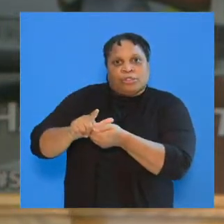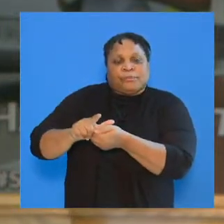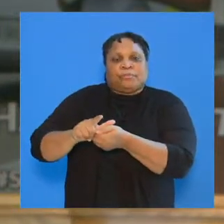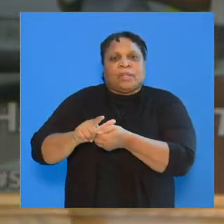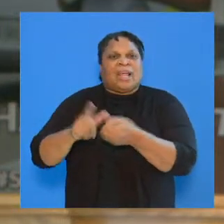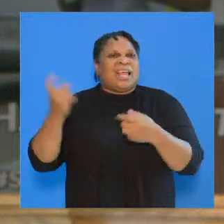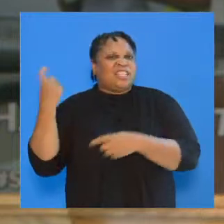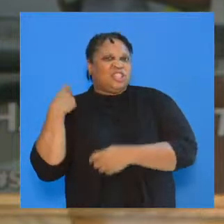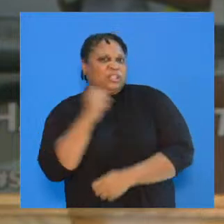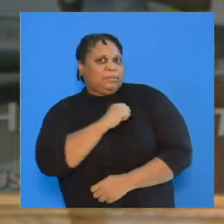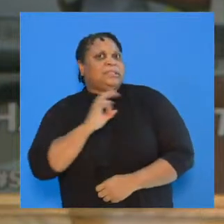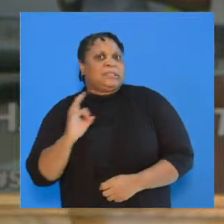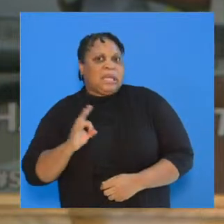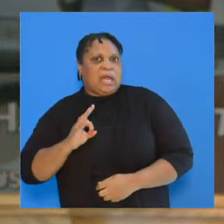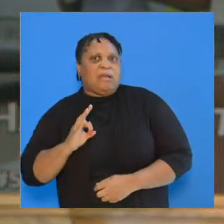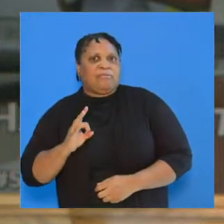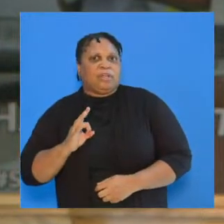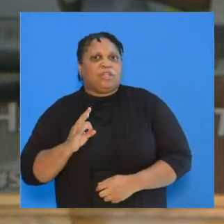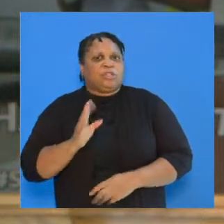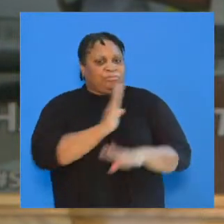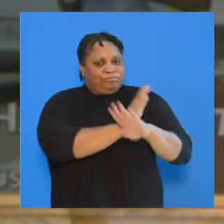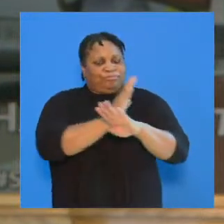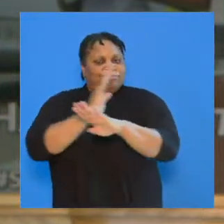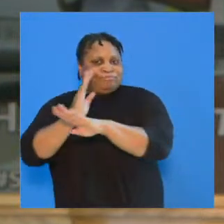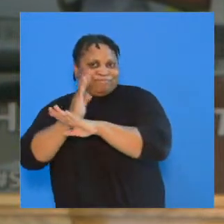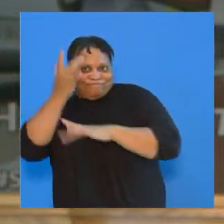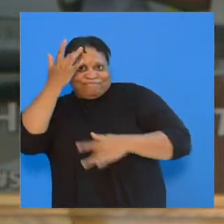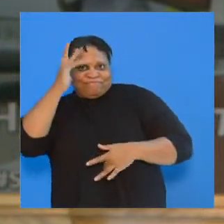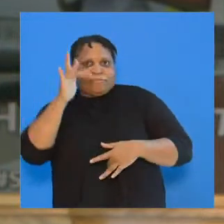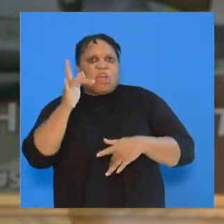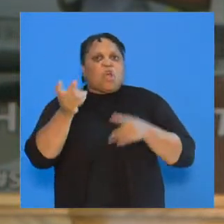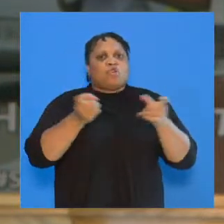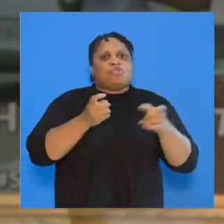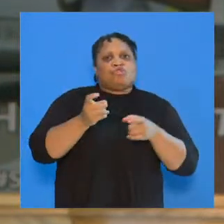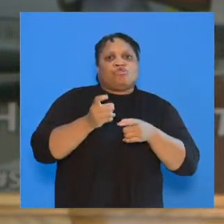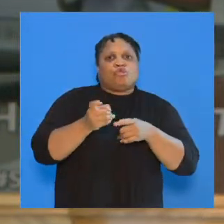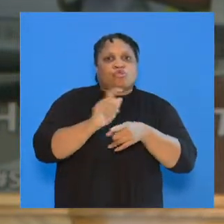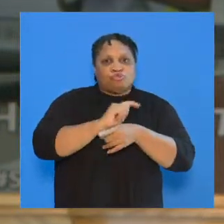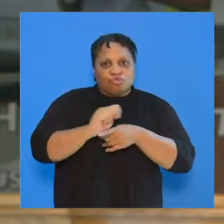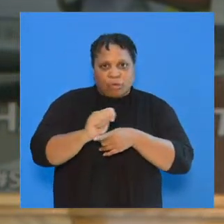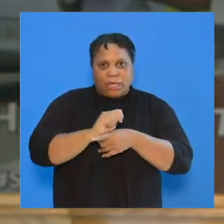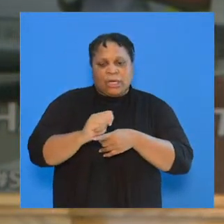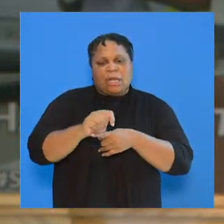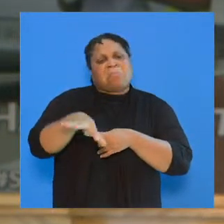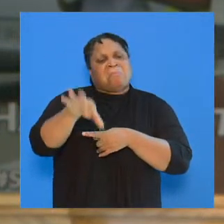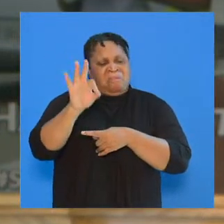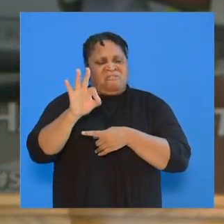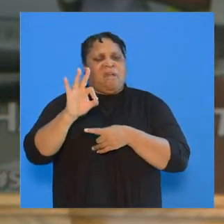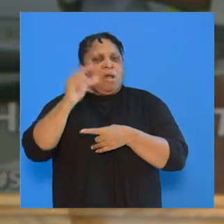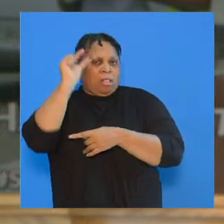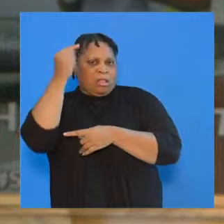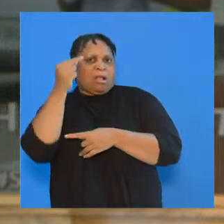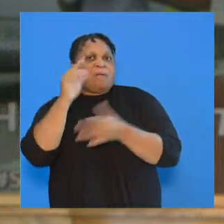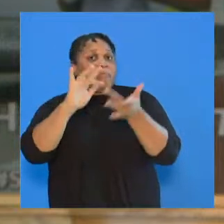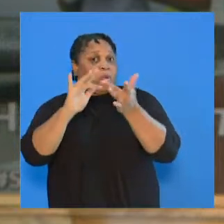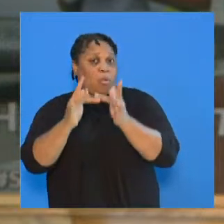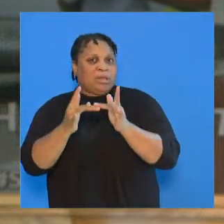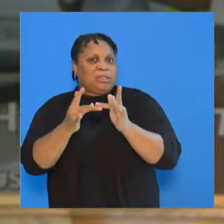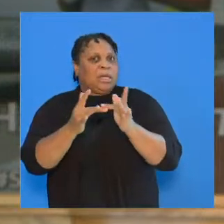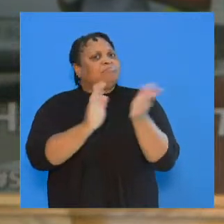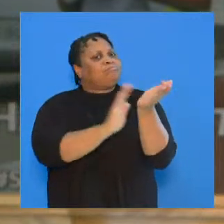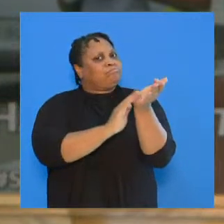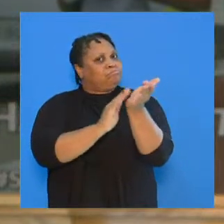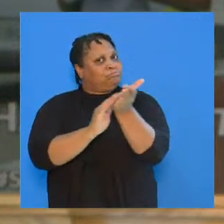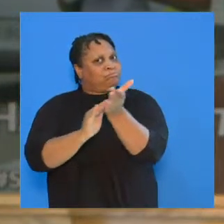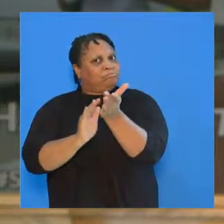to take the Infection Prevention and Control training, which is located on the government website. I would like to commend all